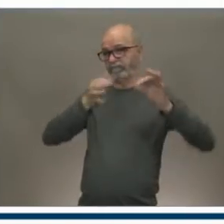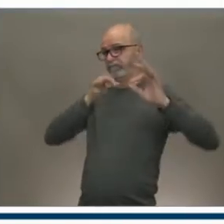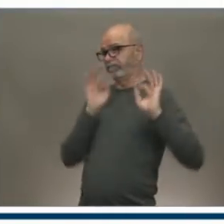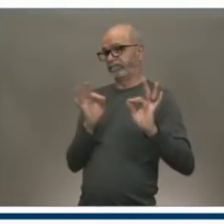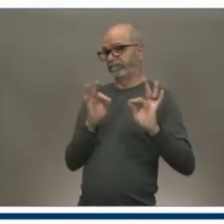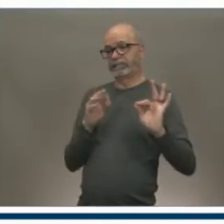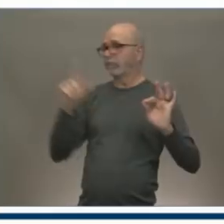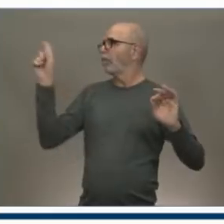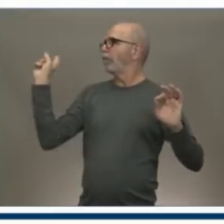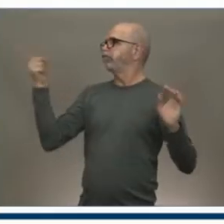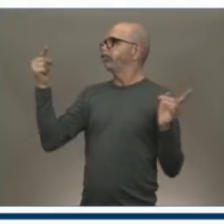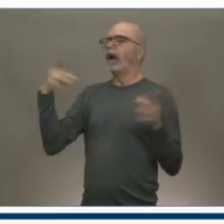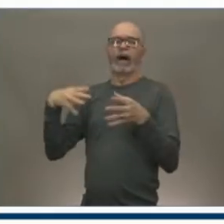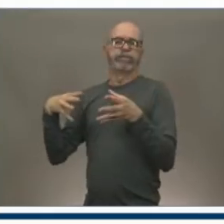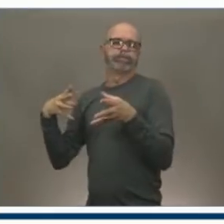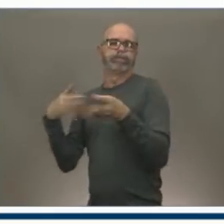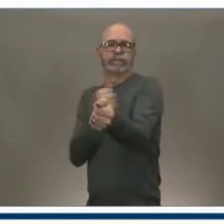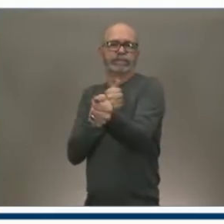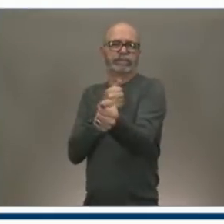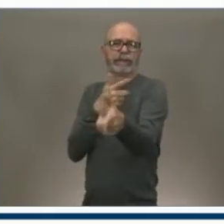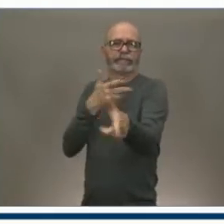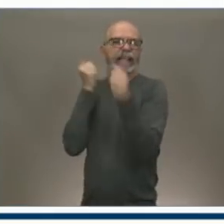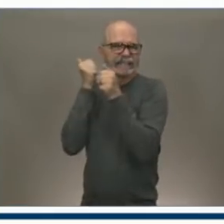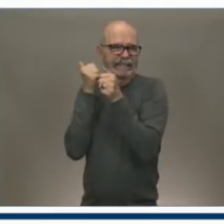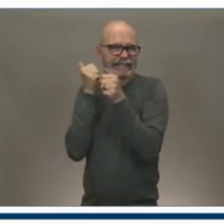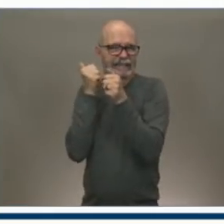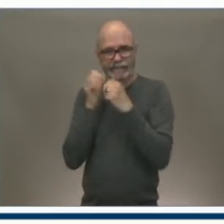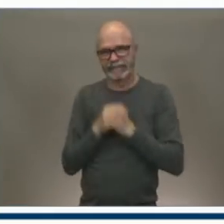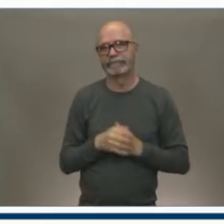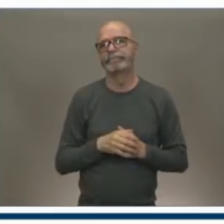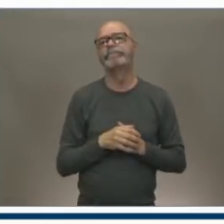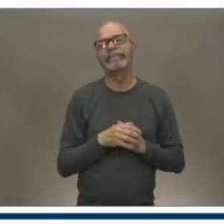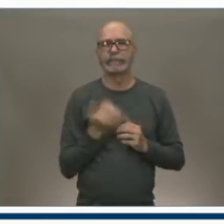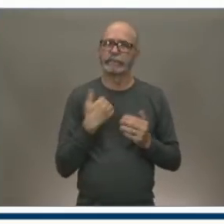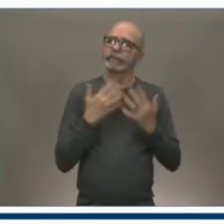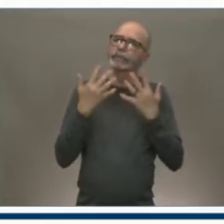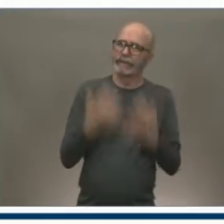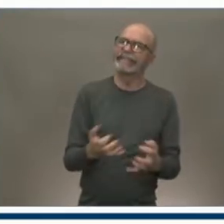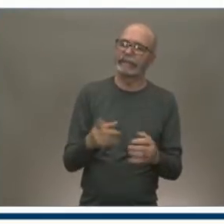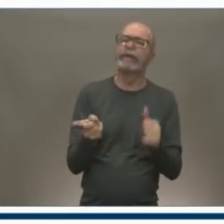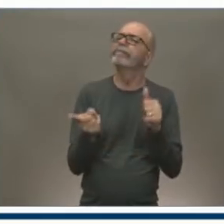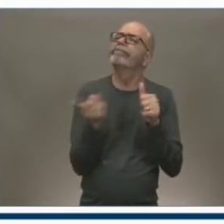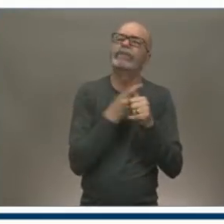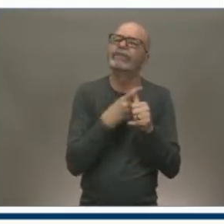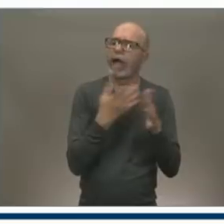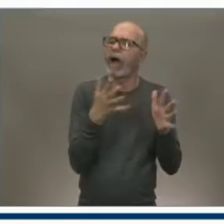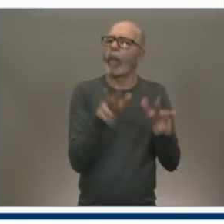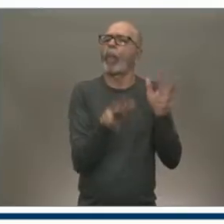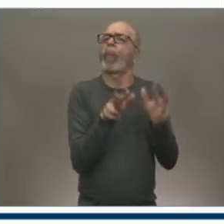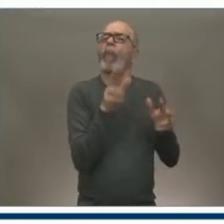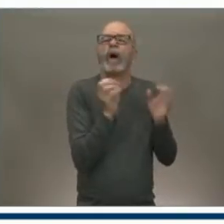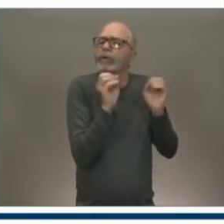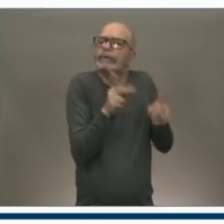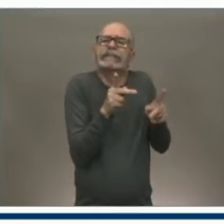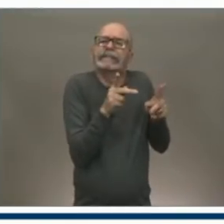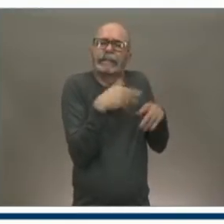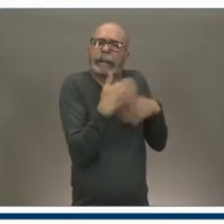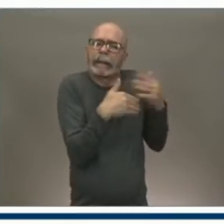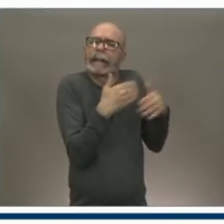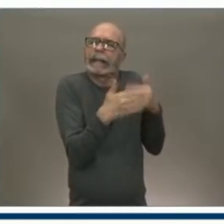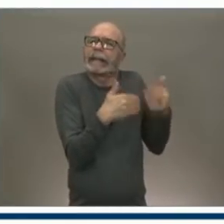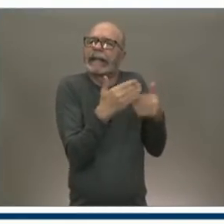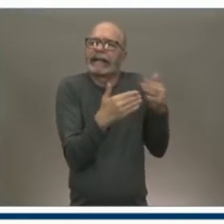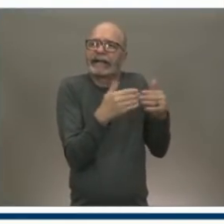when we get a robust vaccine supply, that we can go fast right away, because we want to get as much vaccine into people's arms as quickly as